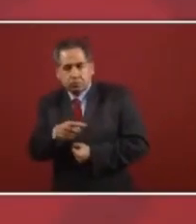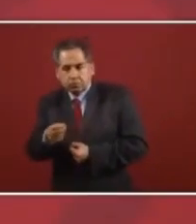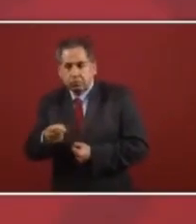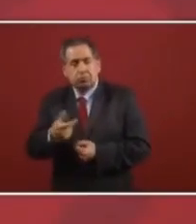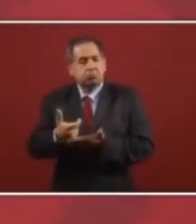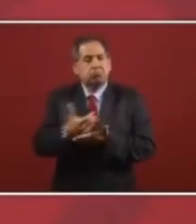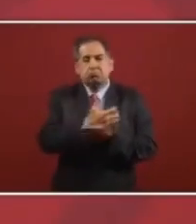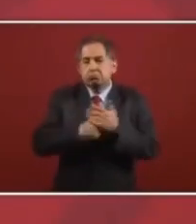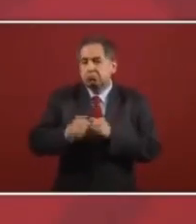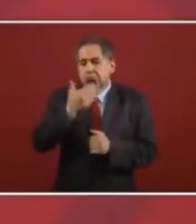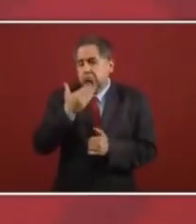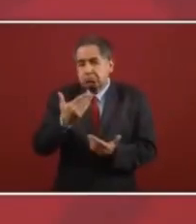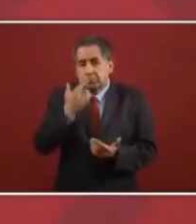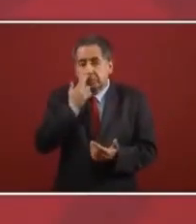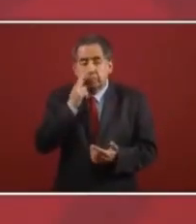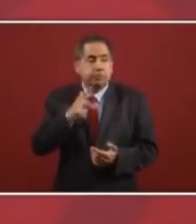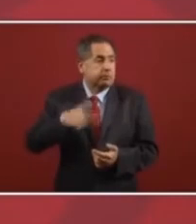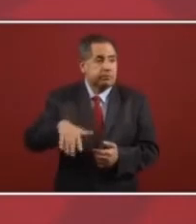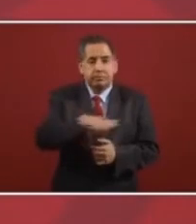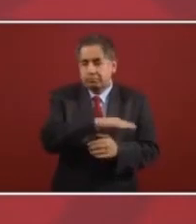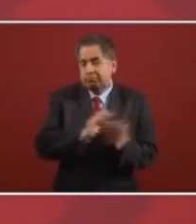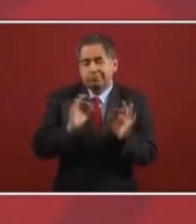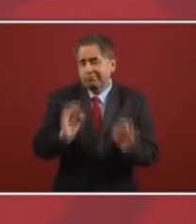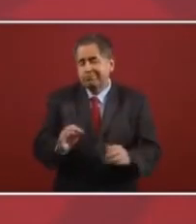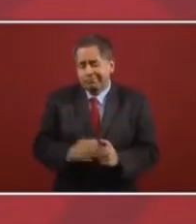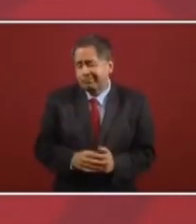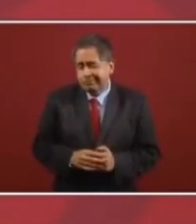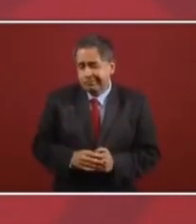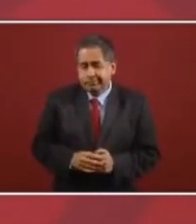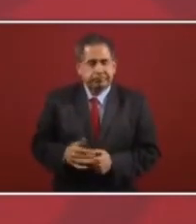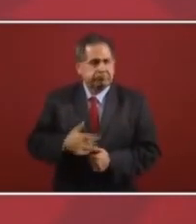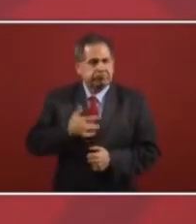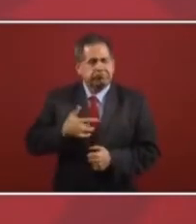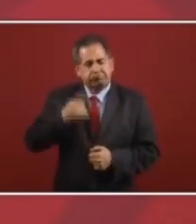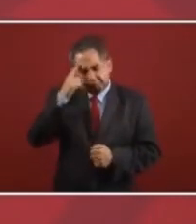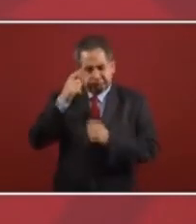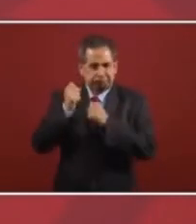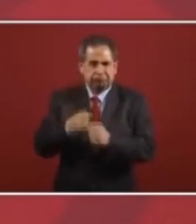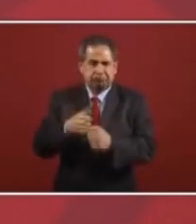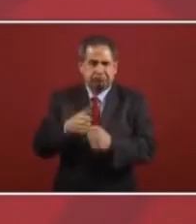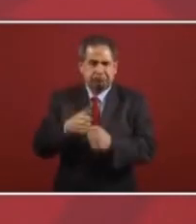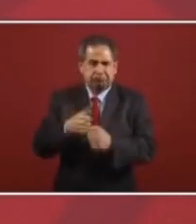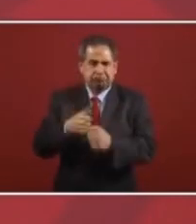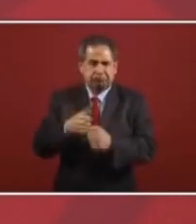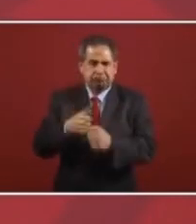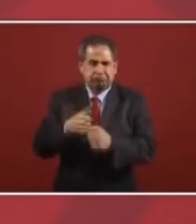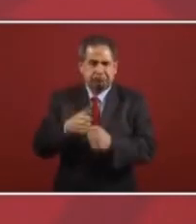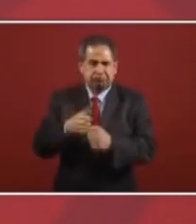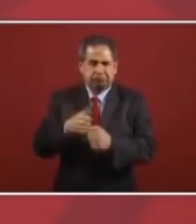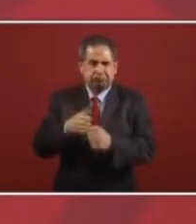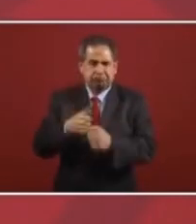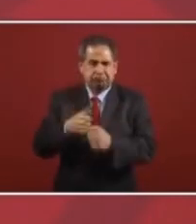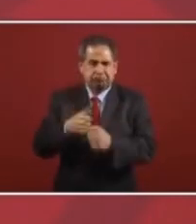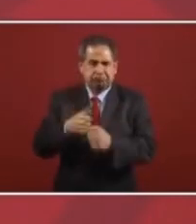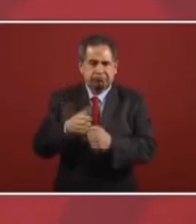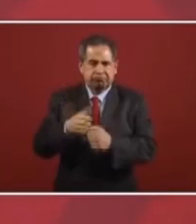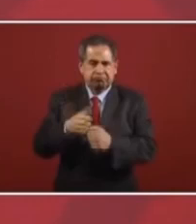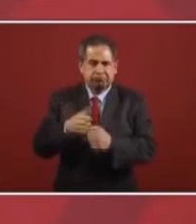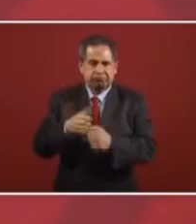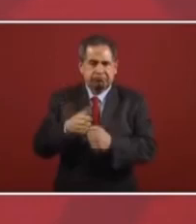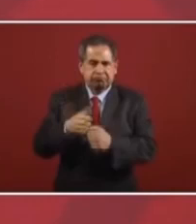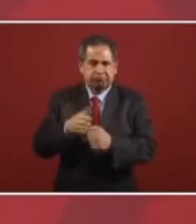y estamos seguros que van a desenvolverse. And we are sure